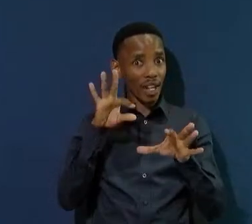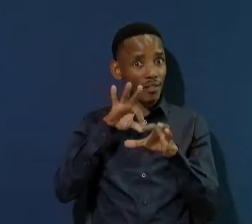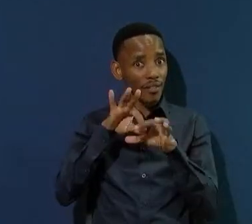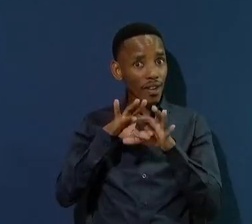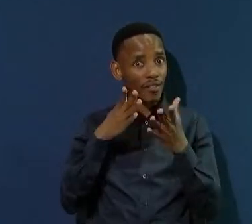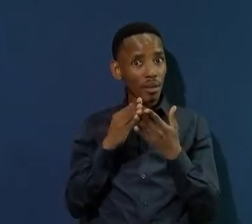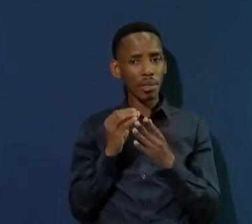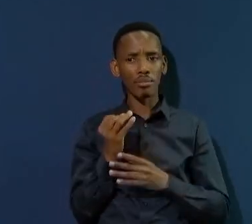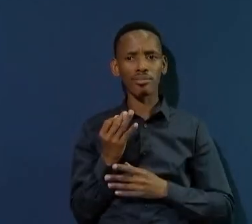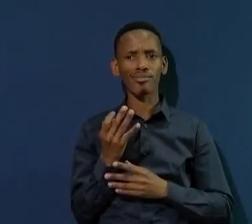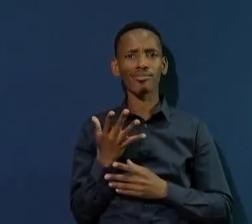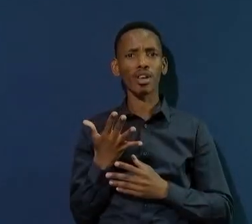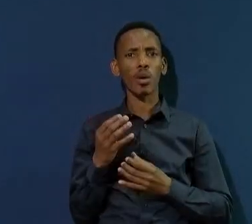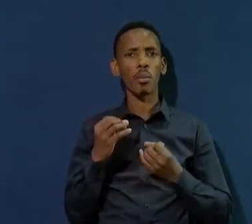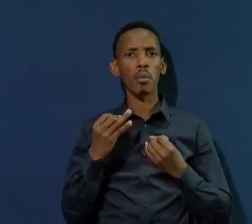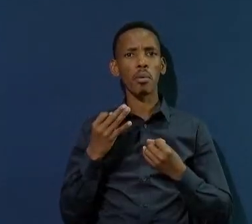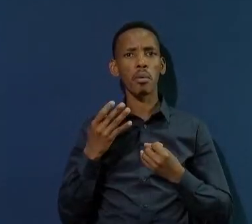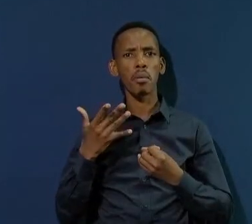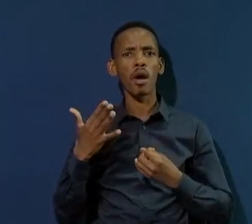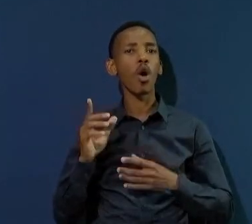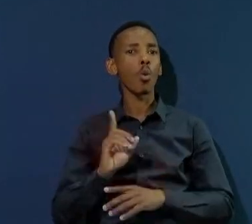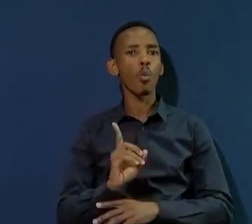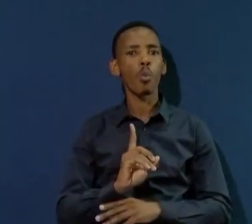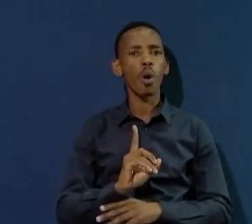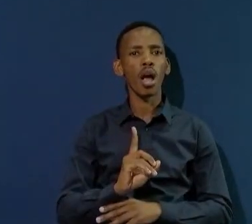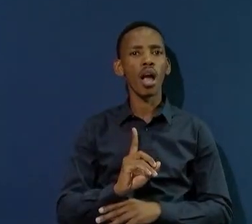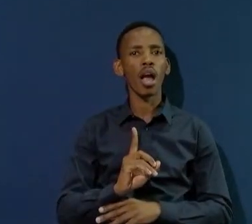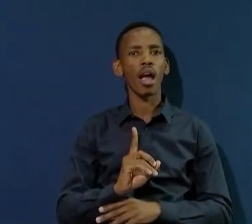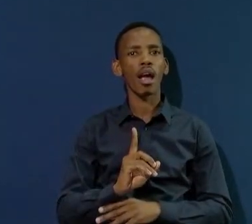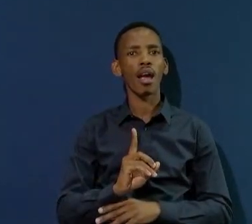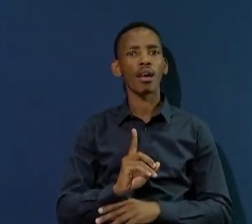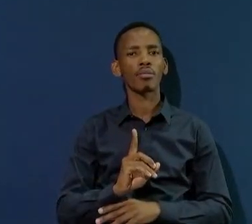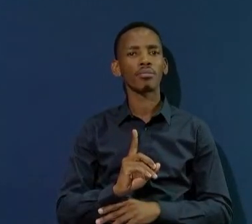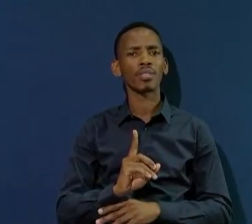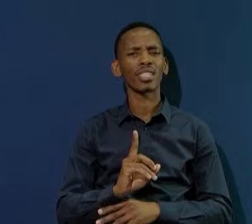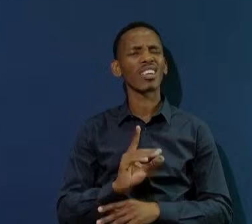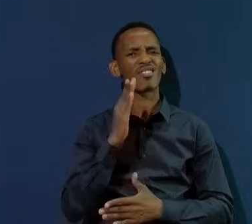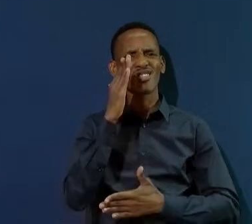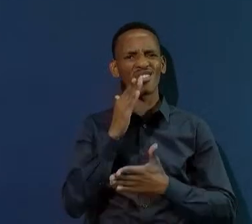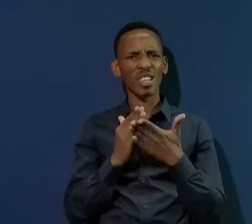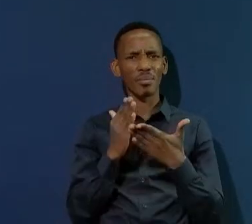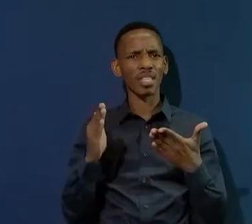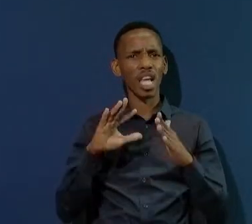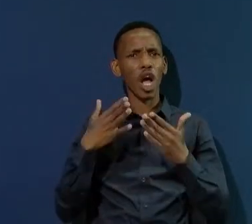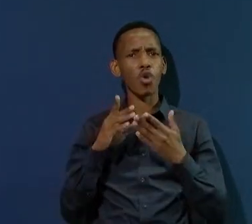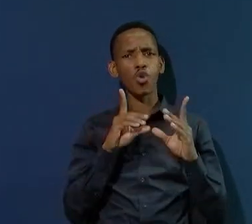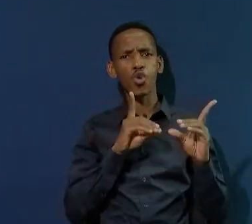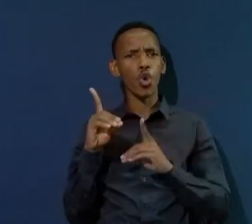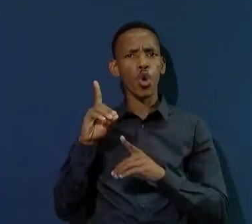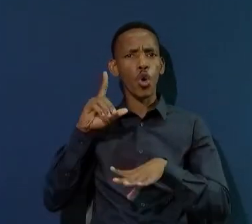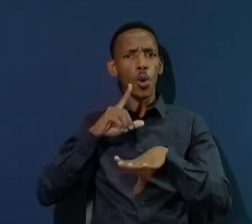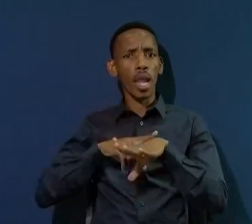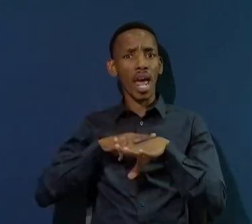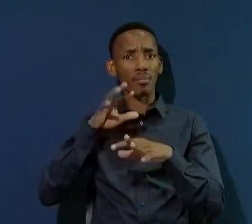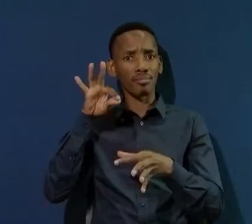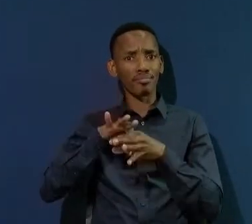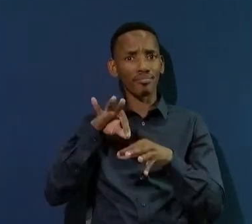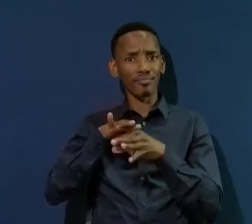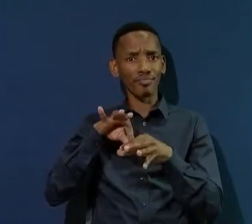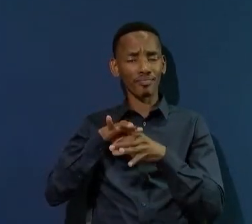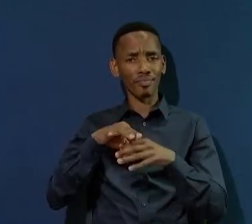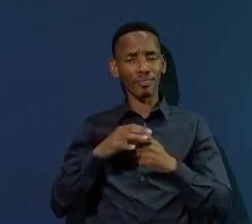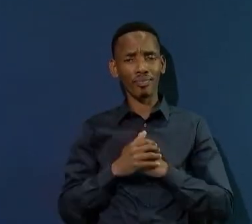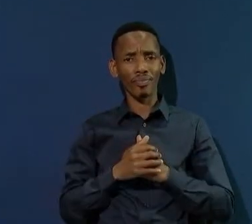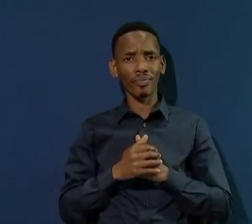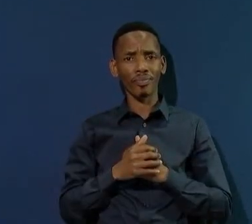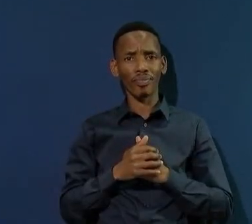such activities, how they are played out during elections. Ke dumela gore a se thata ya motho